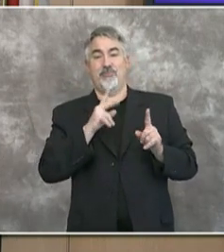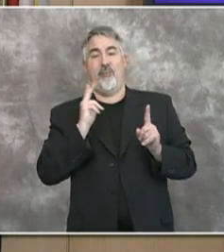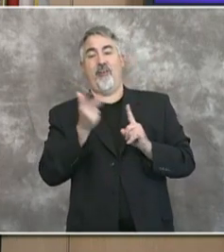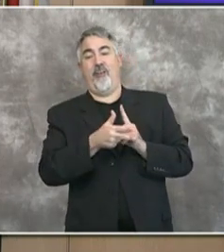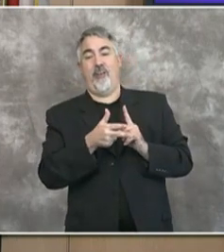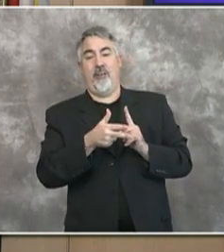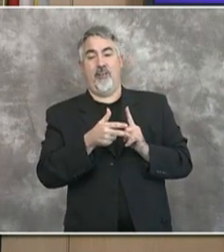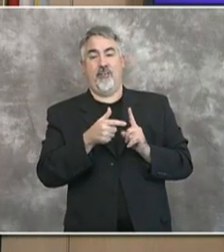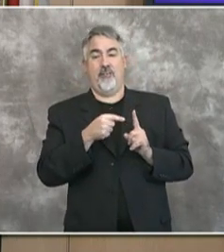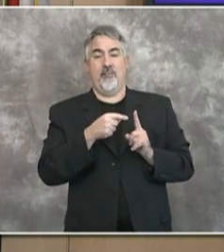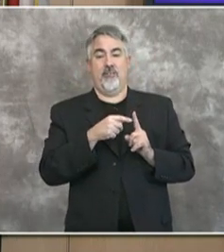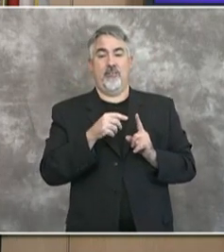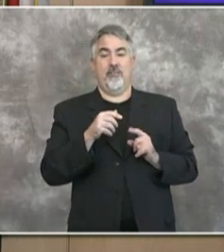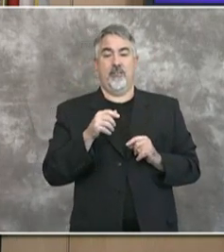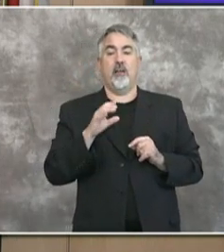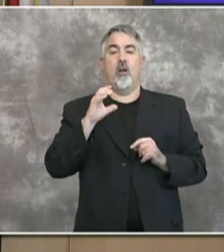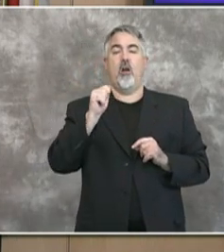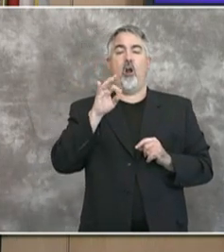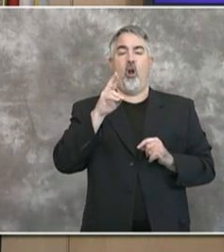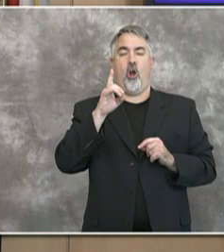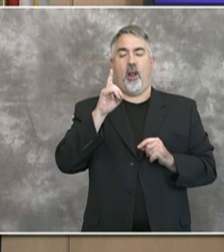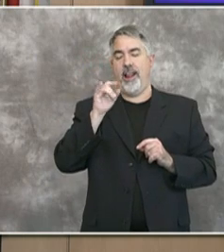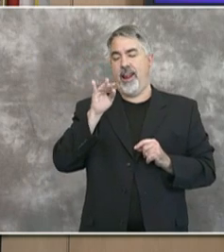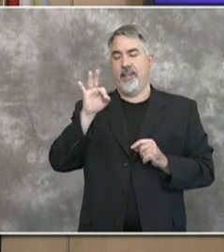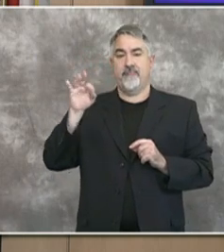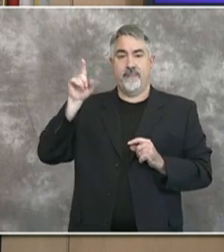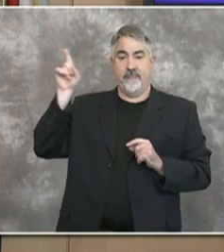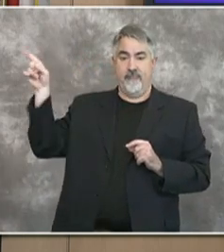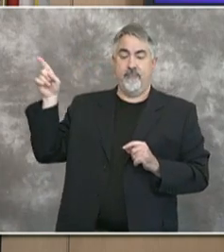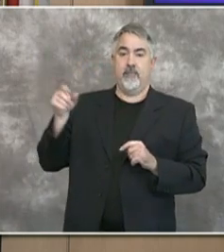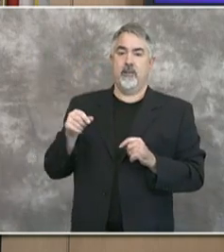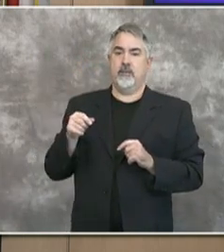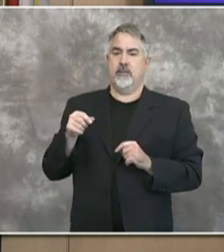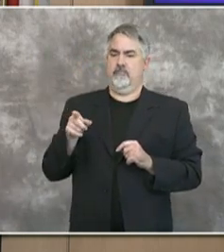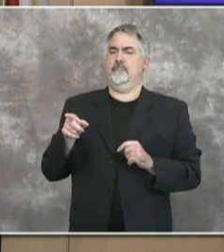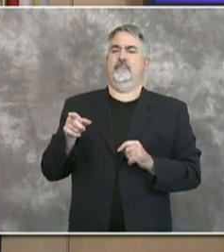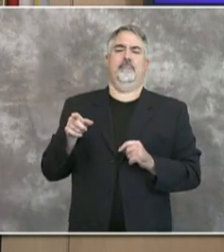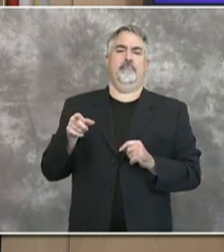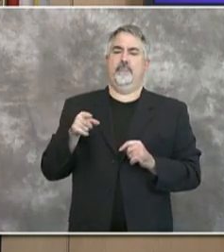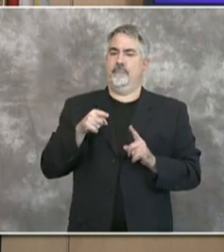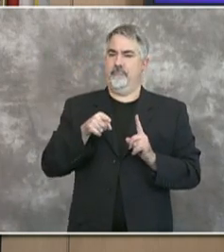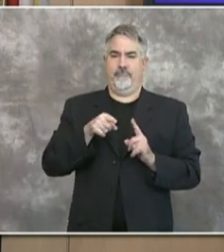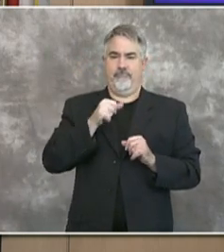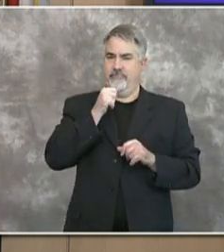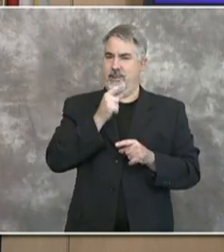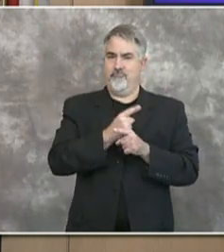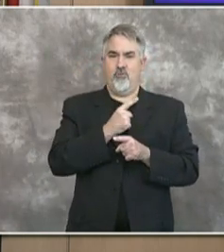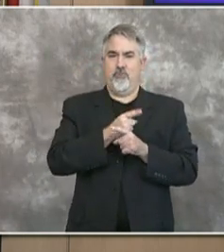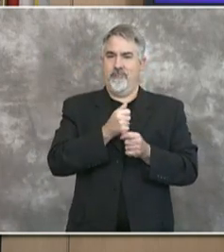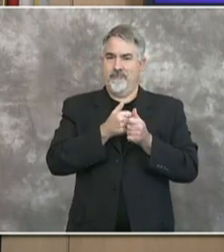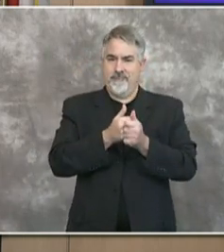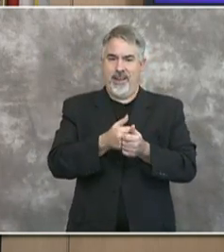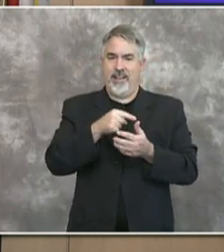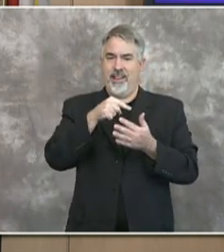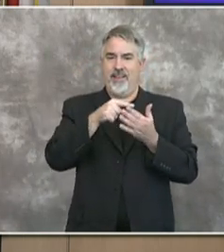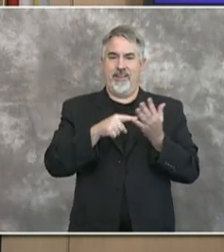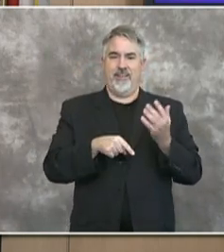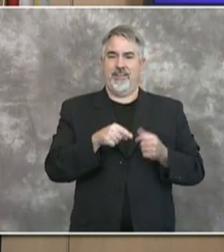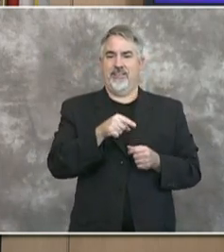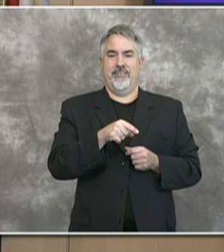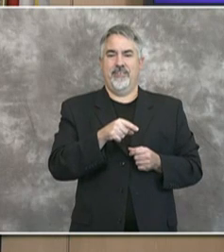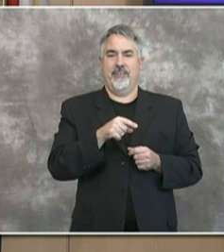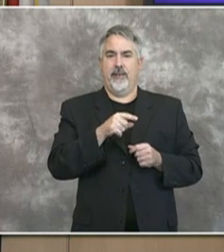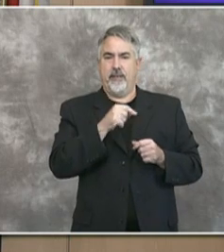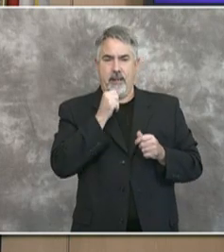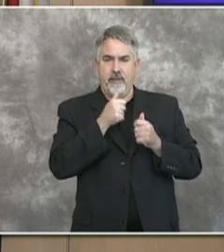Cardiff. We learned that they did not have the appropriate CLIA certification, which is a license